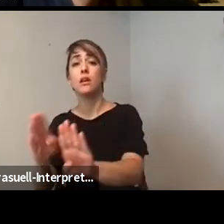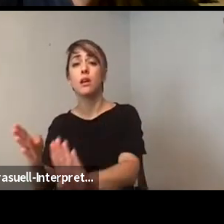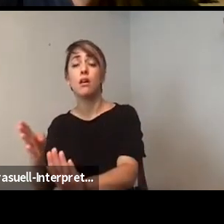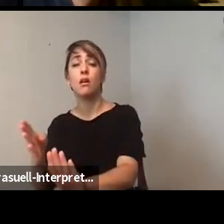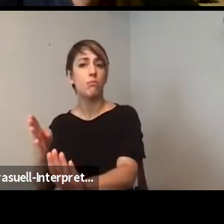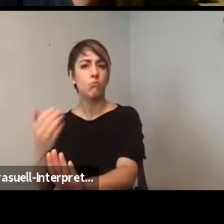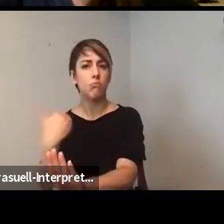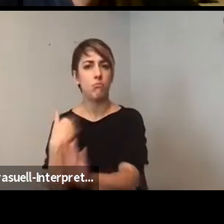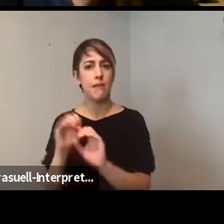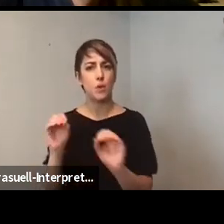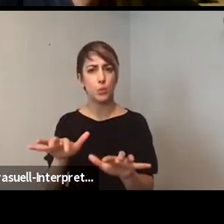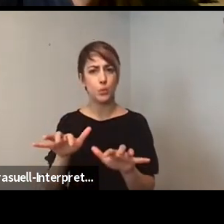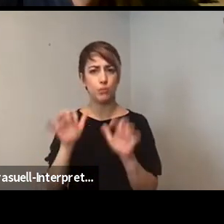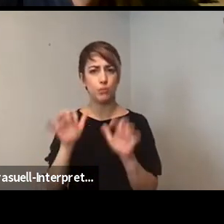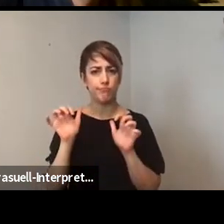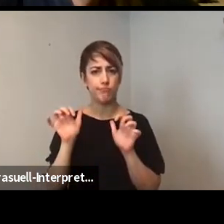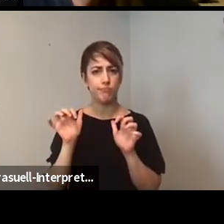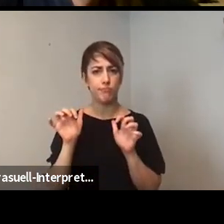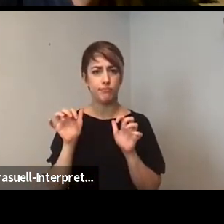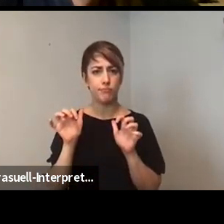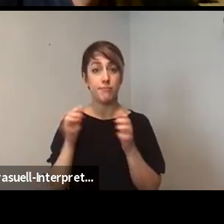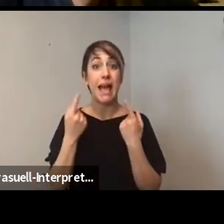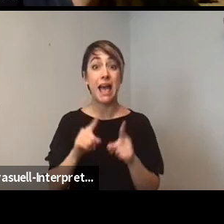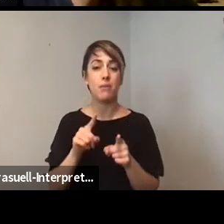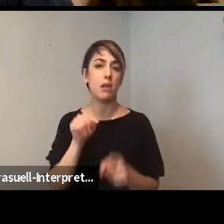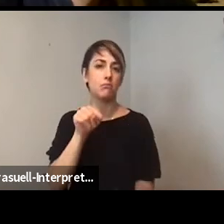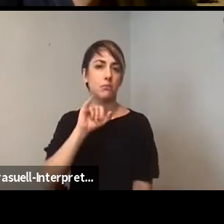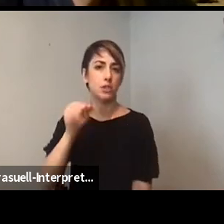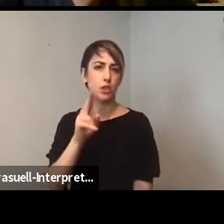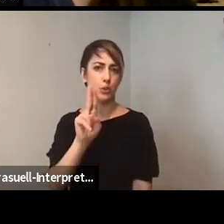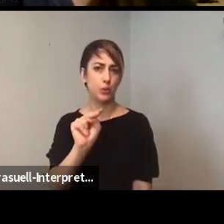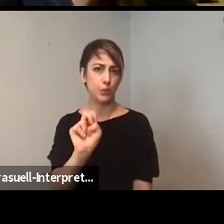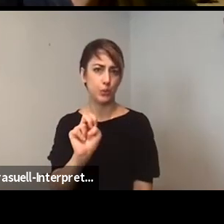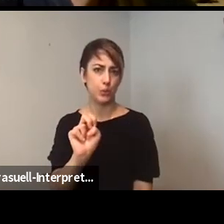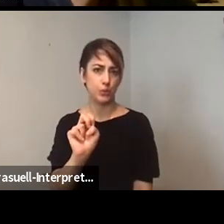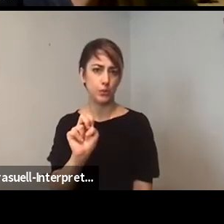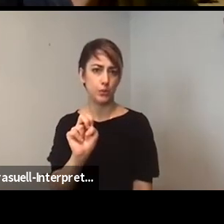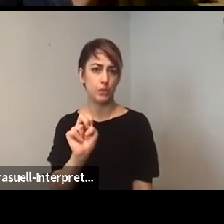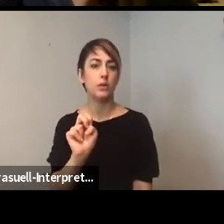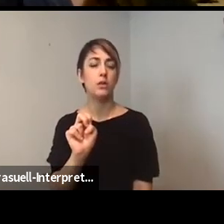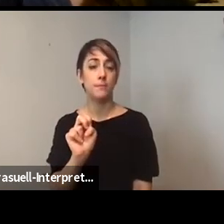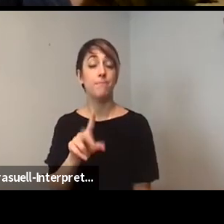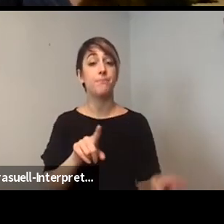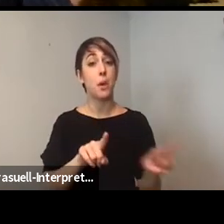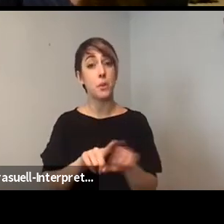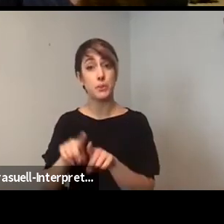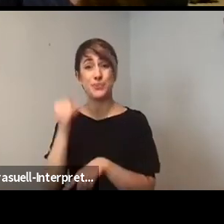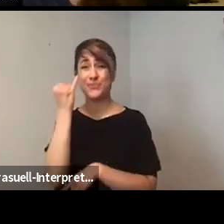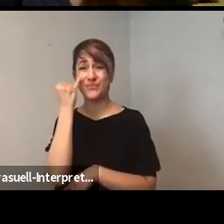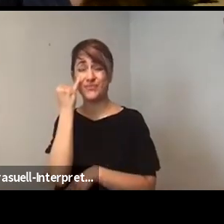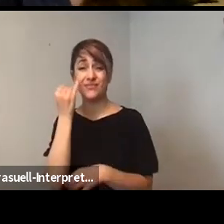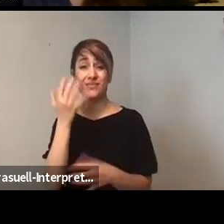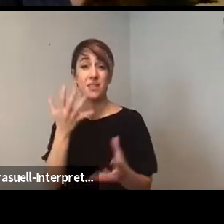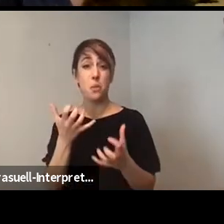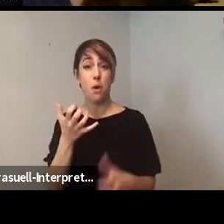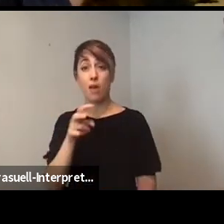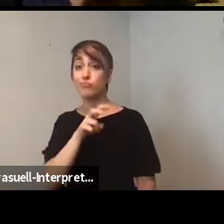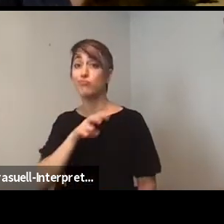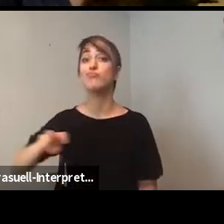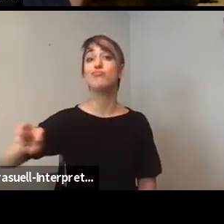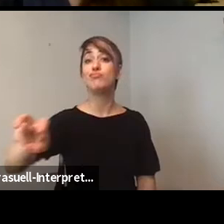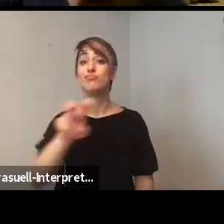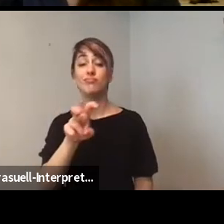but not a big theater. And especially if we want to tour, that's another step. So even